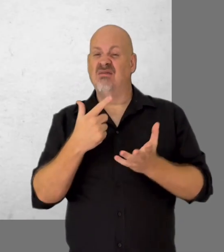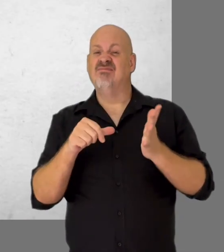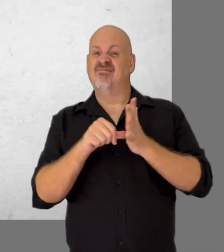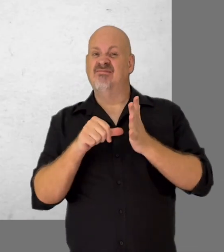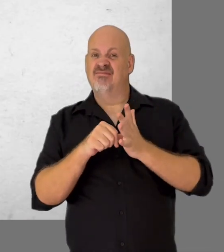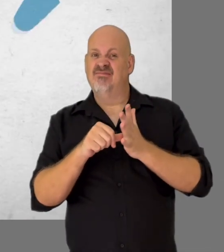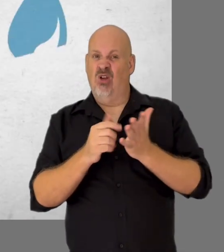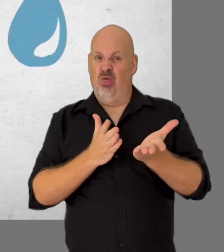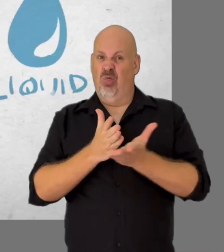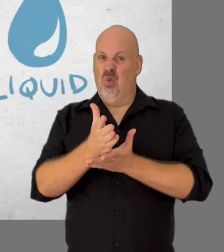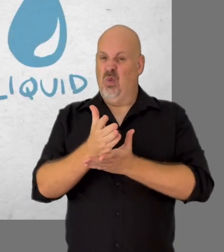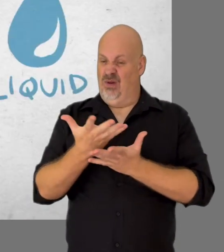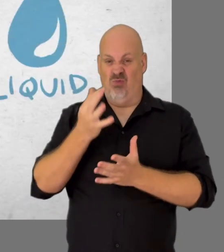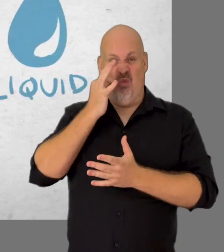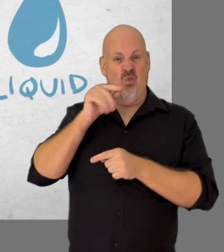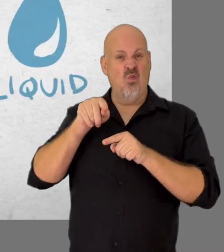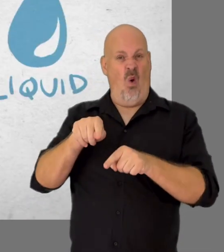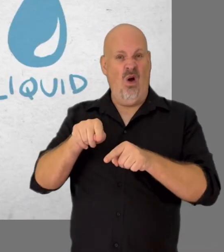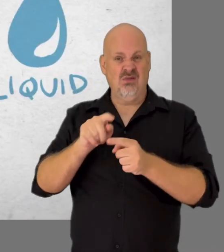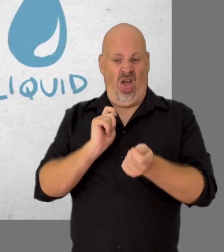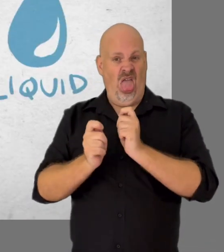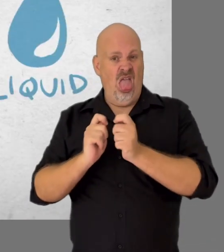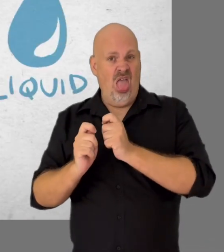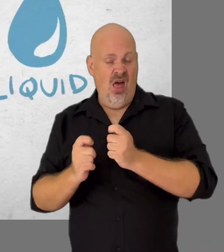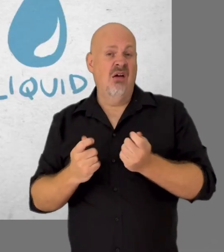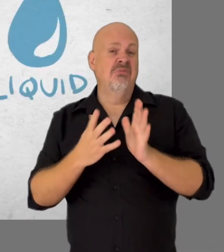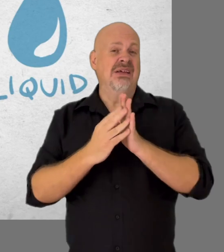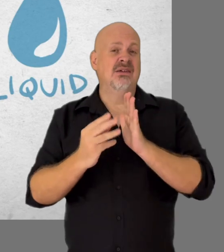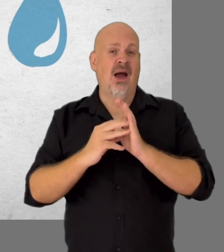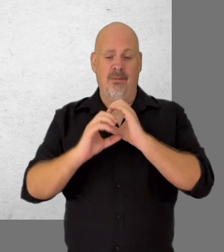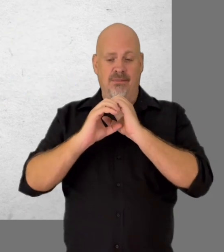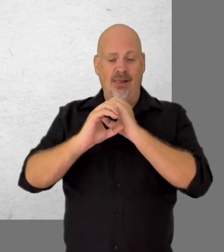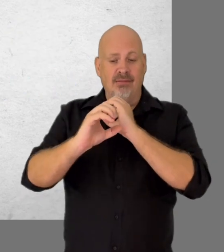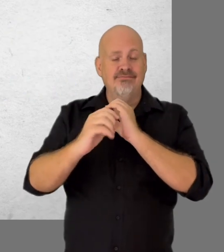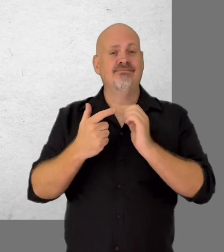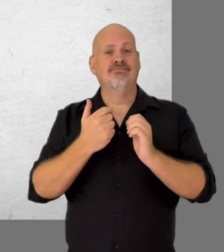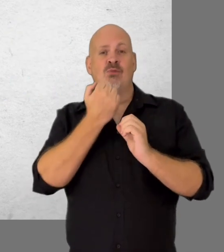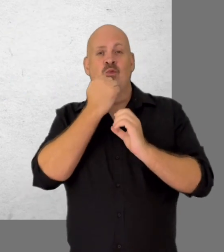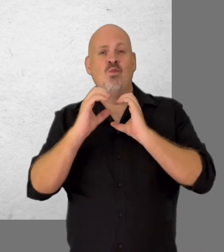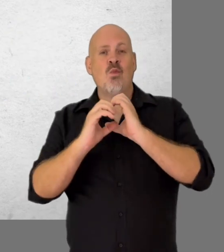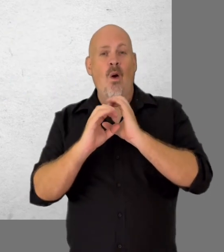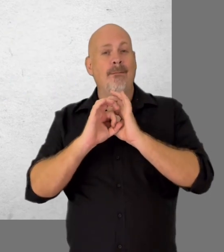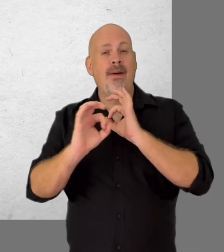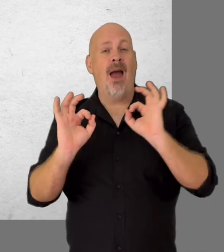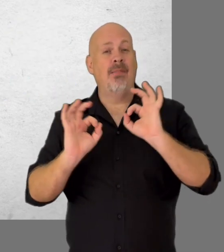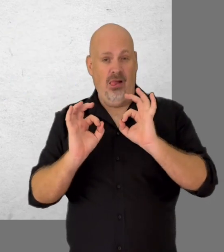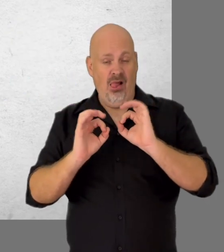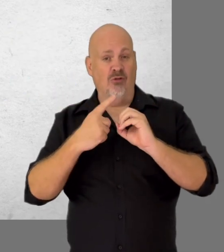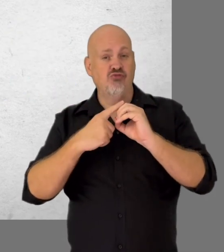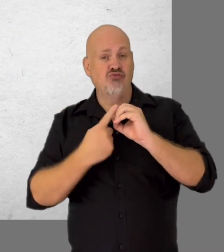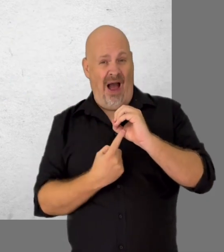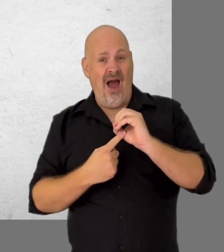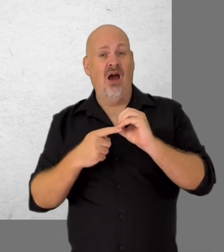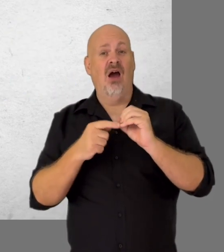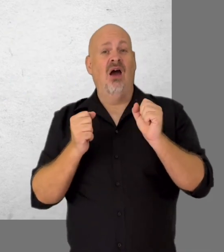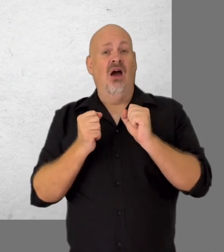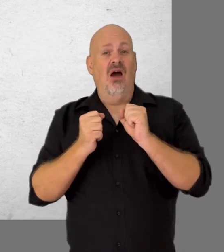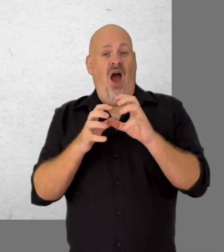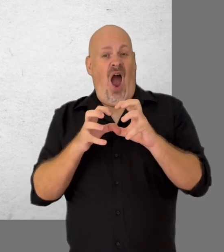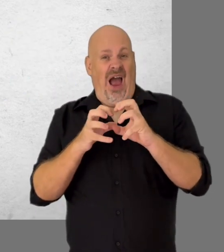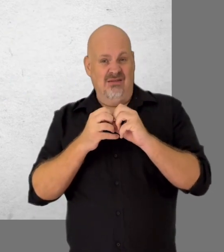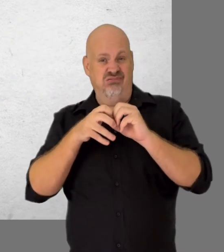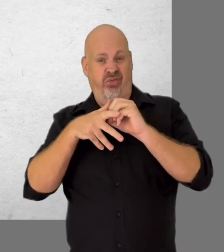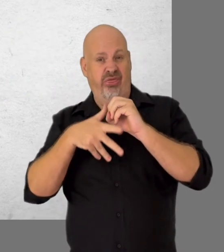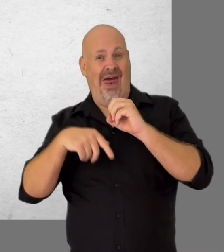Moisture can create problems in your home through the many forms water can take. When water freezes, it expands into solid ice, which